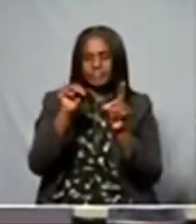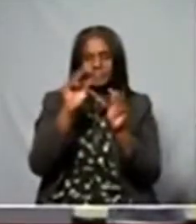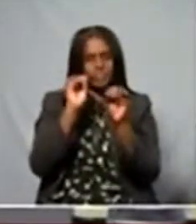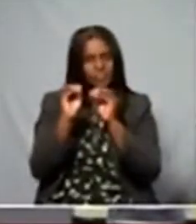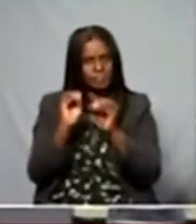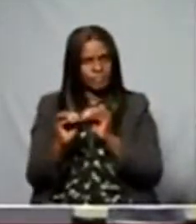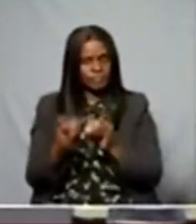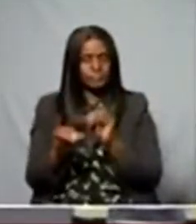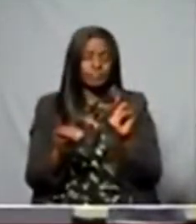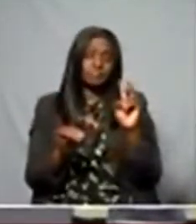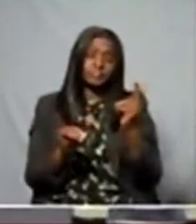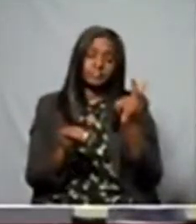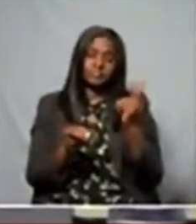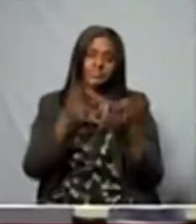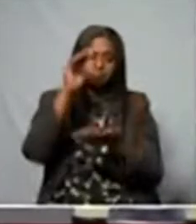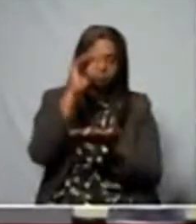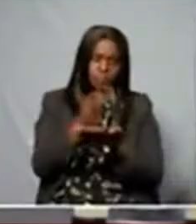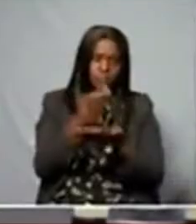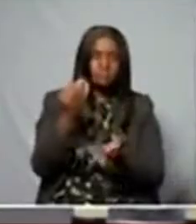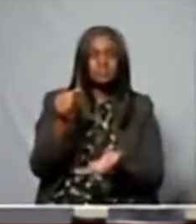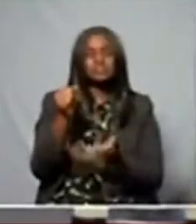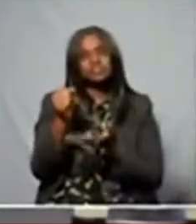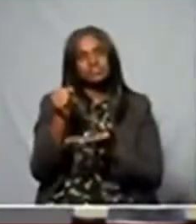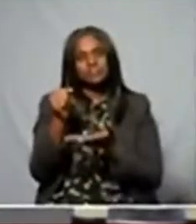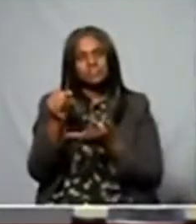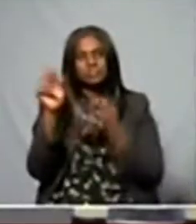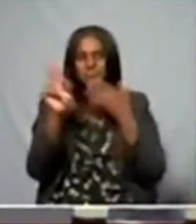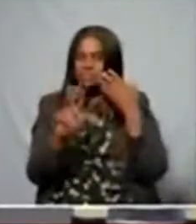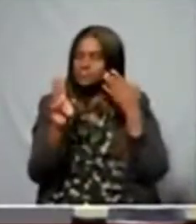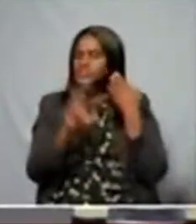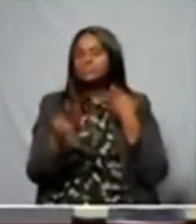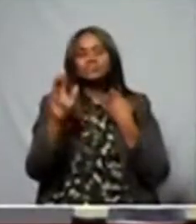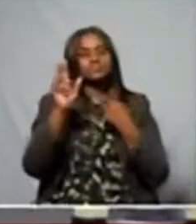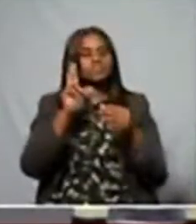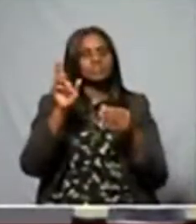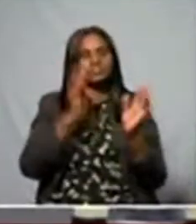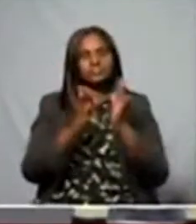2. Reduced budget absorption capacity for